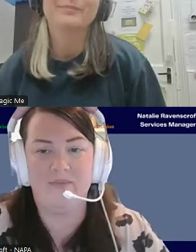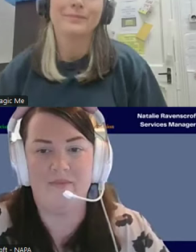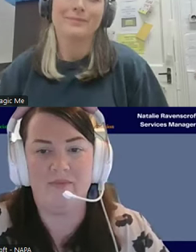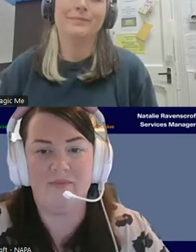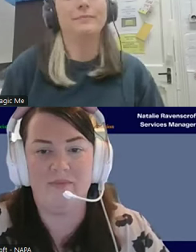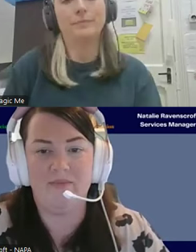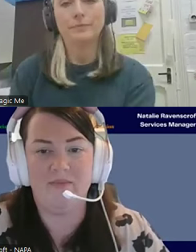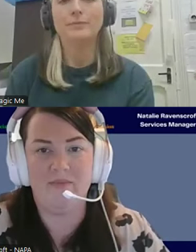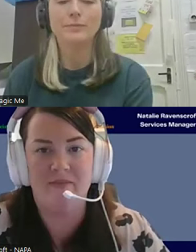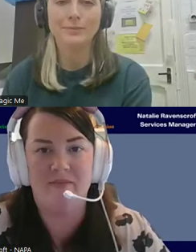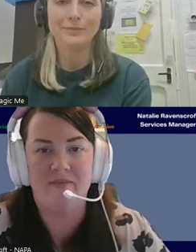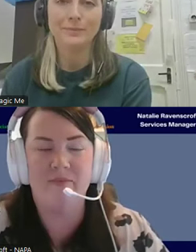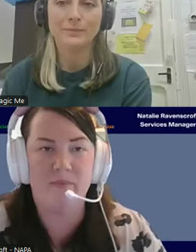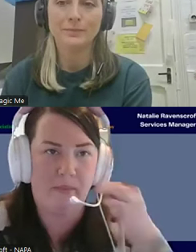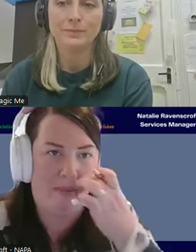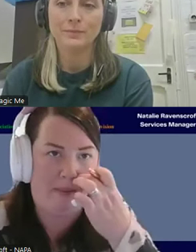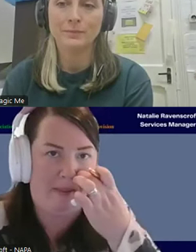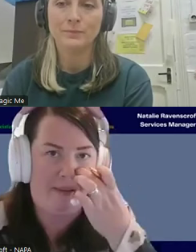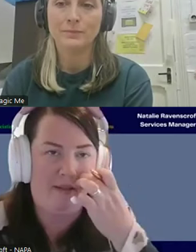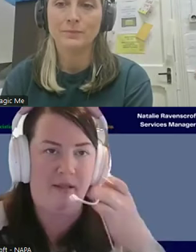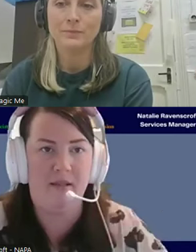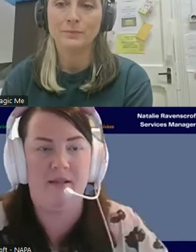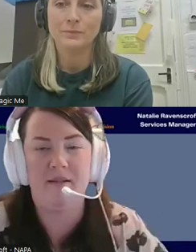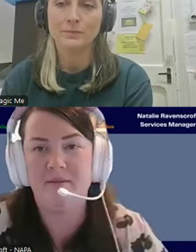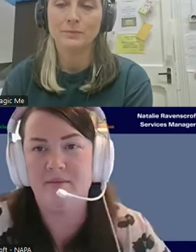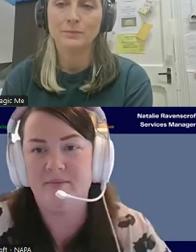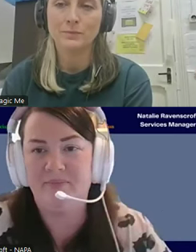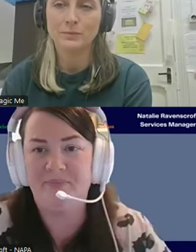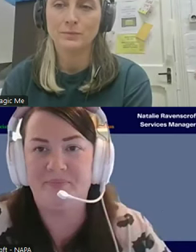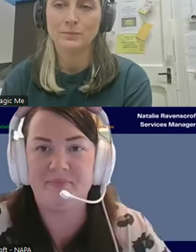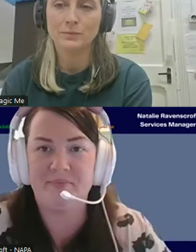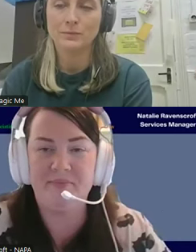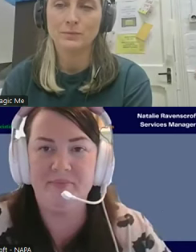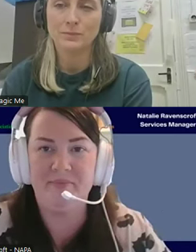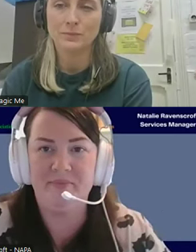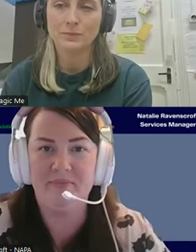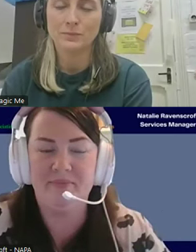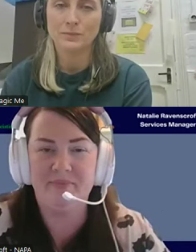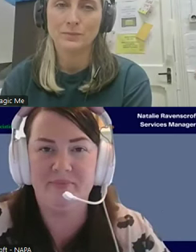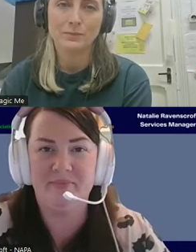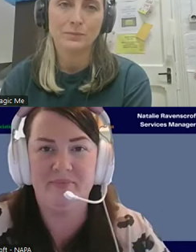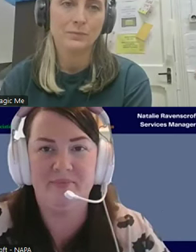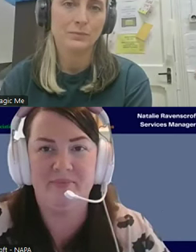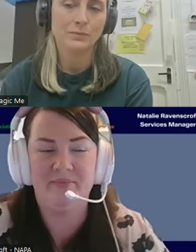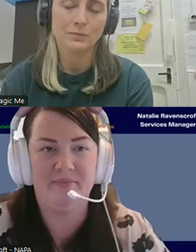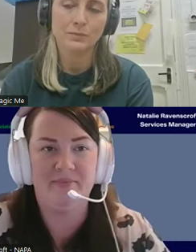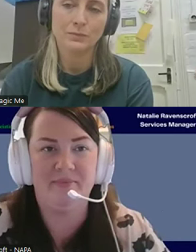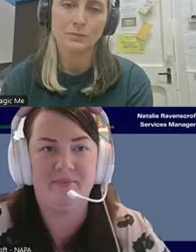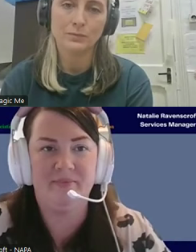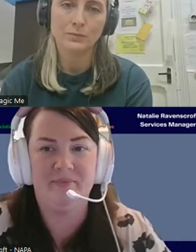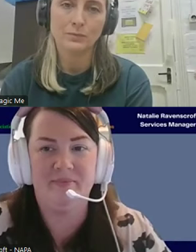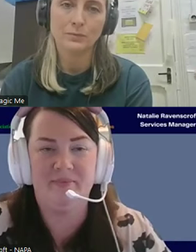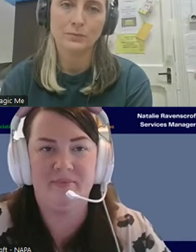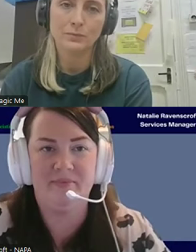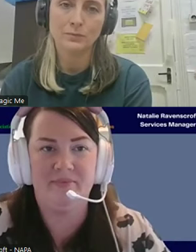After the break, we'll be joined by Camille Ben Suzanne, Executive Director at Upswing in Stoke-on-Trent,